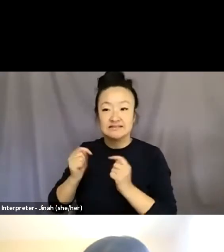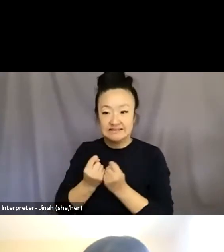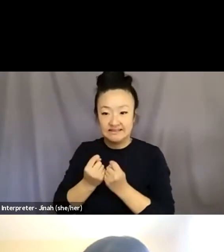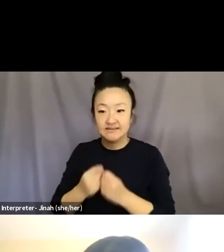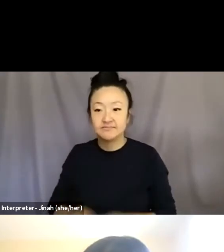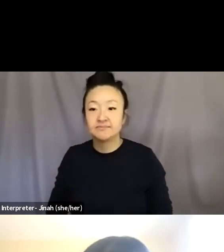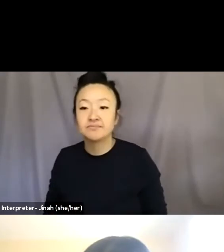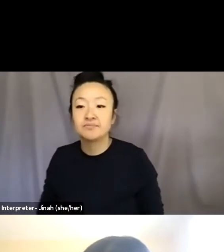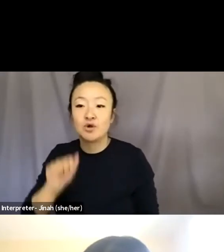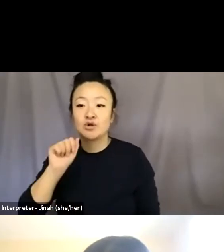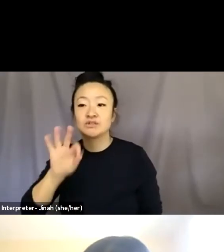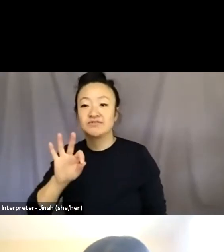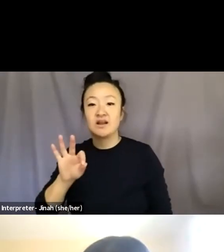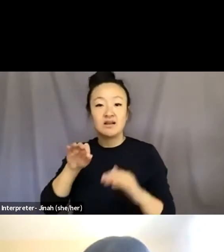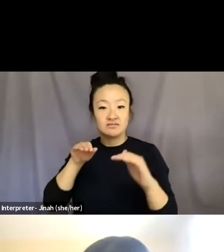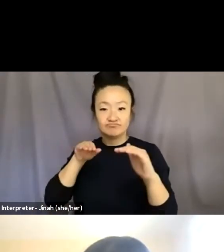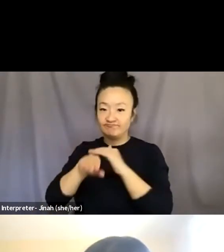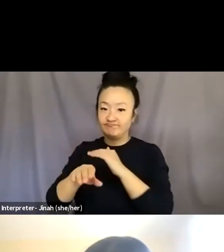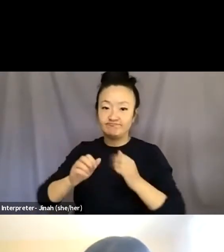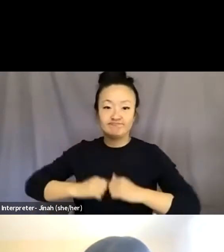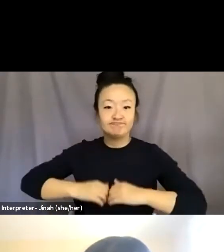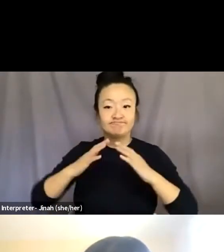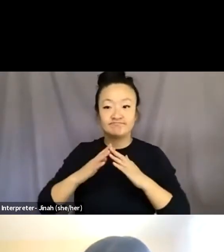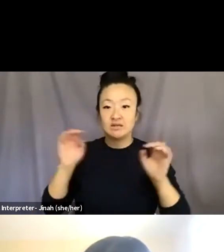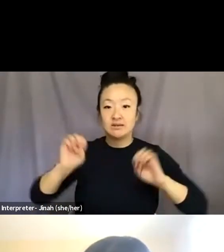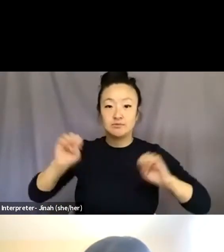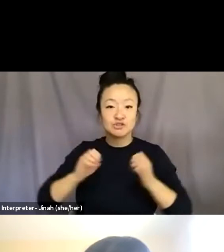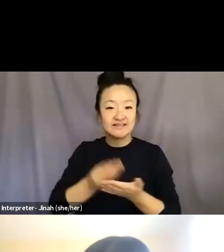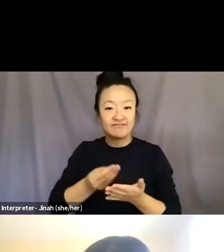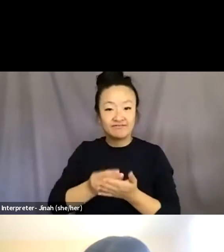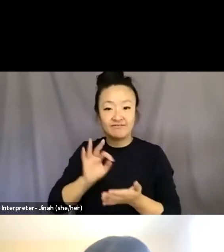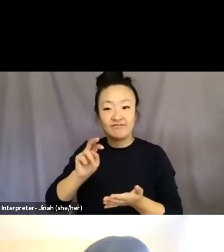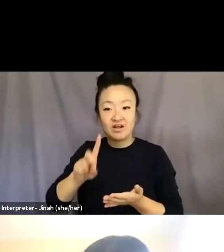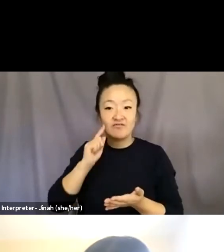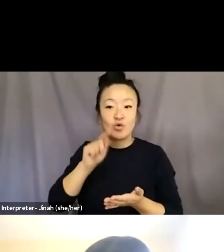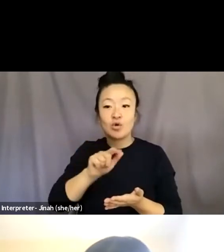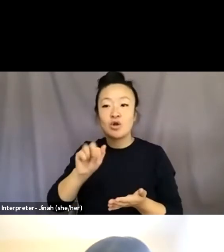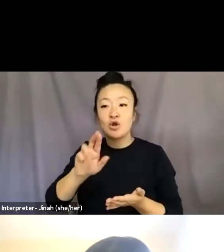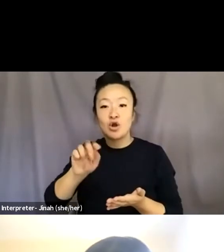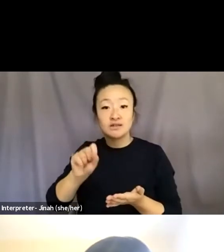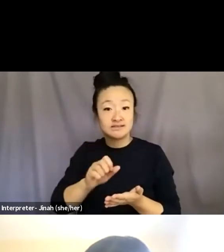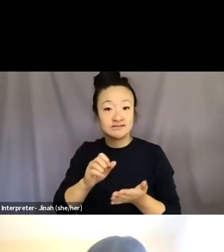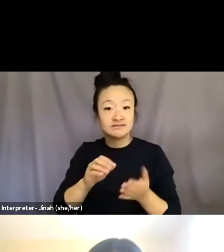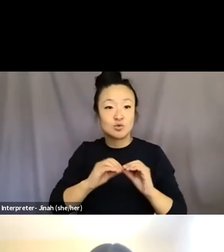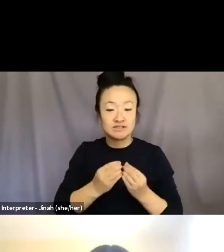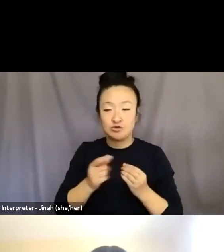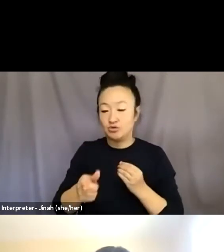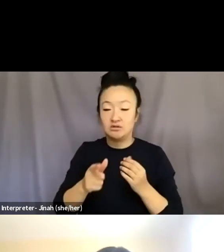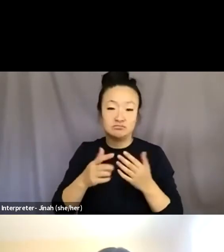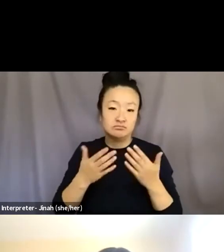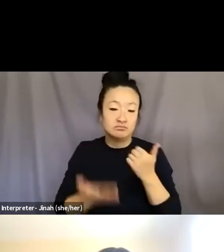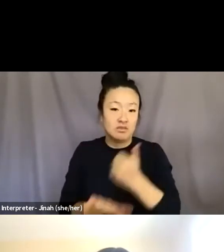and started the emergency fund to really help arts organizations, which was a huge boon towards the beginning of the pandemic. And then you have been